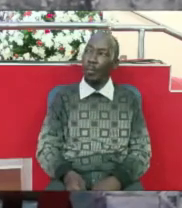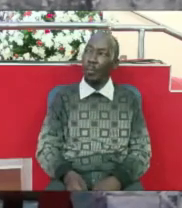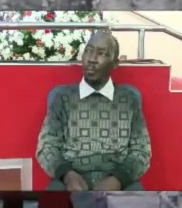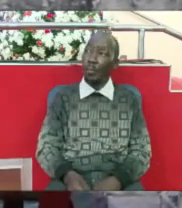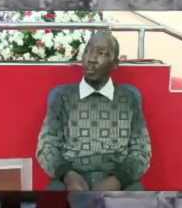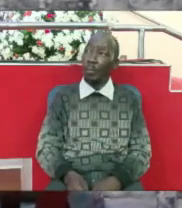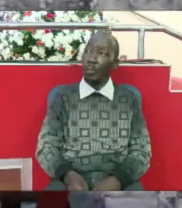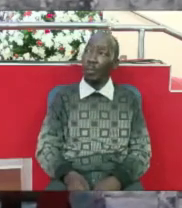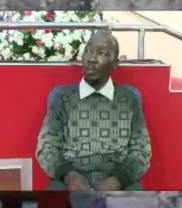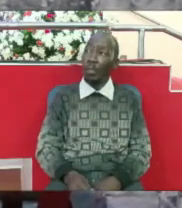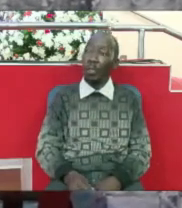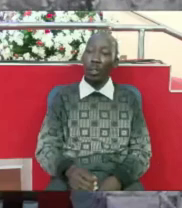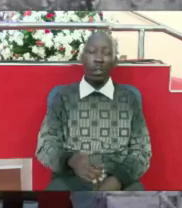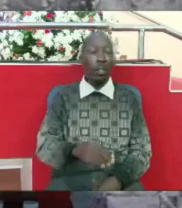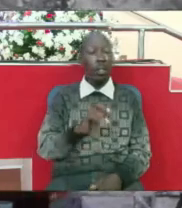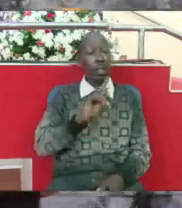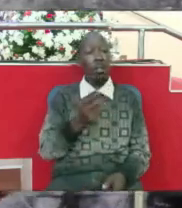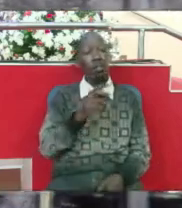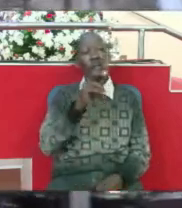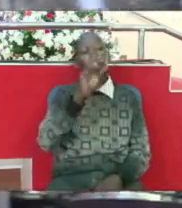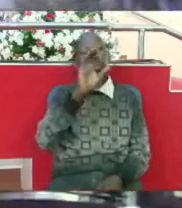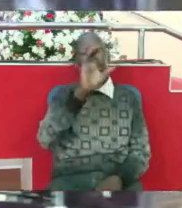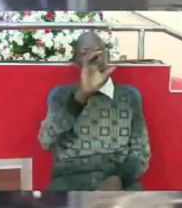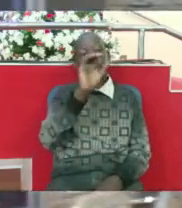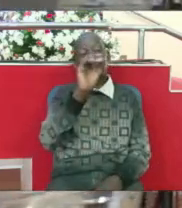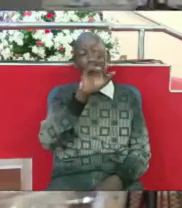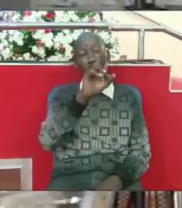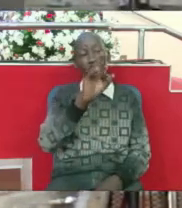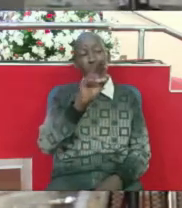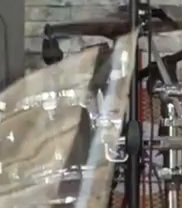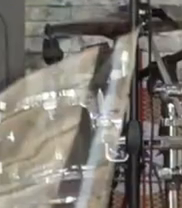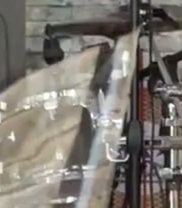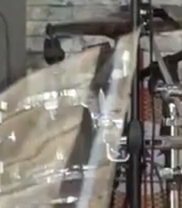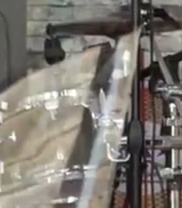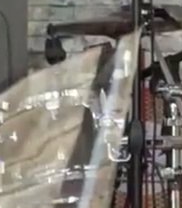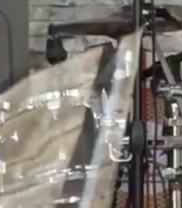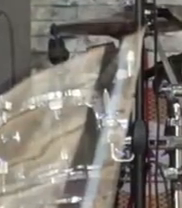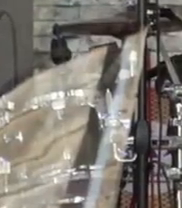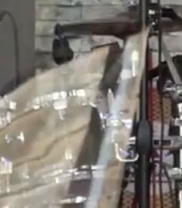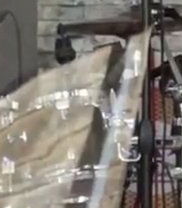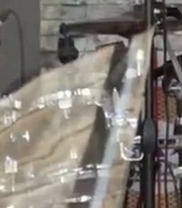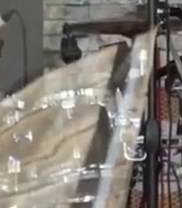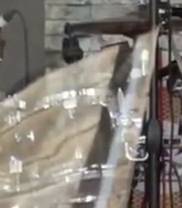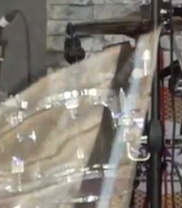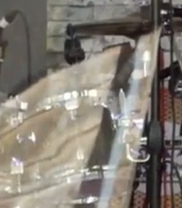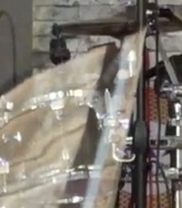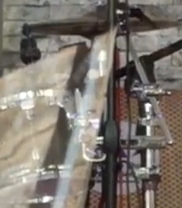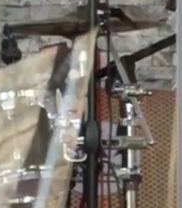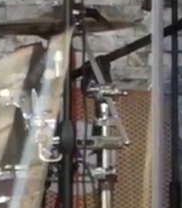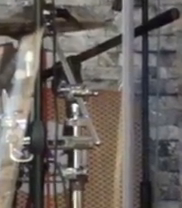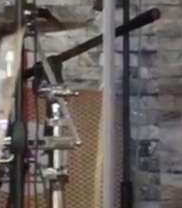turn to 2 Corinthians 4:18. Well, Korinto wa pili 4:18 tuangazie pale.